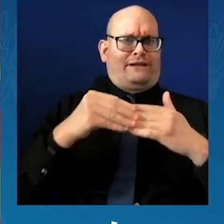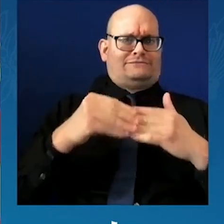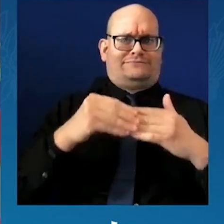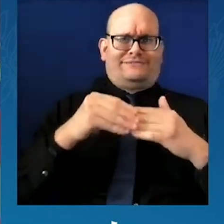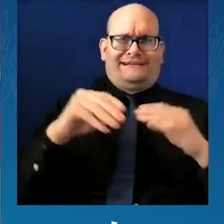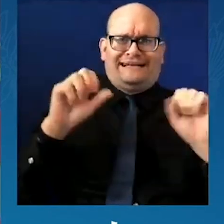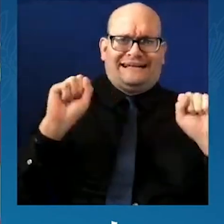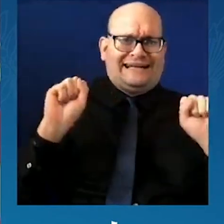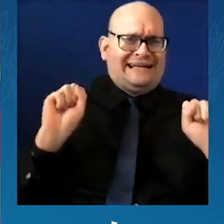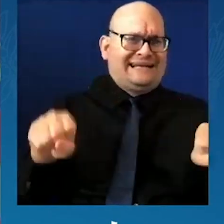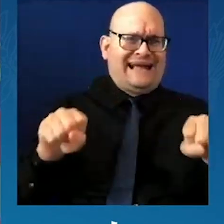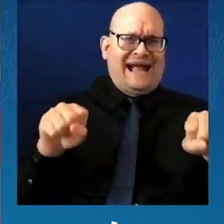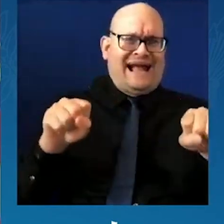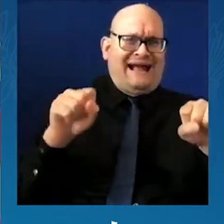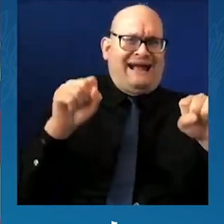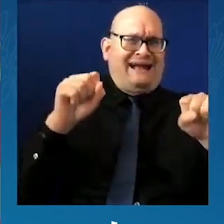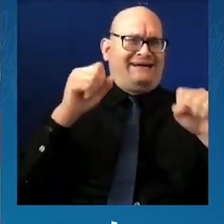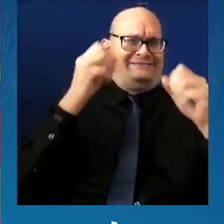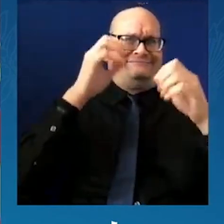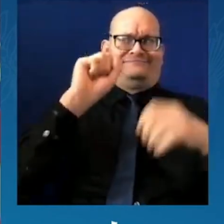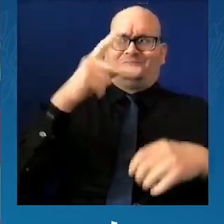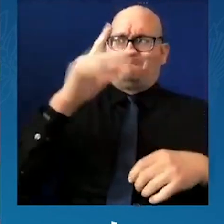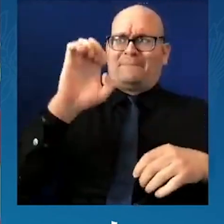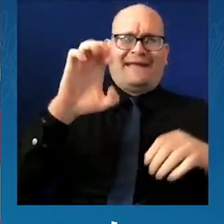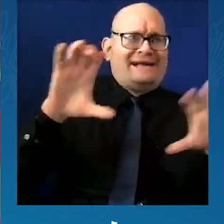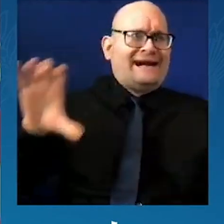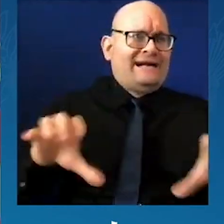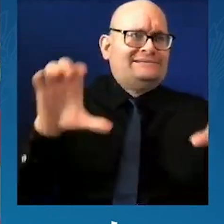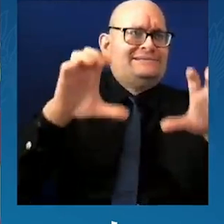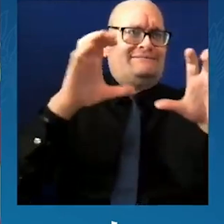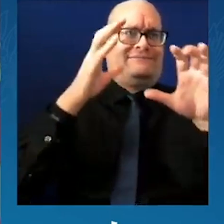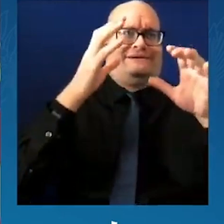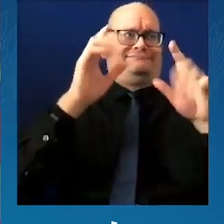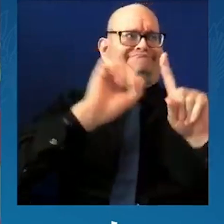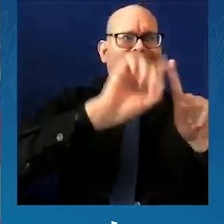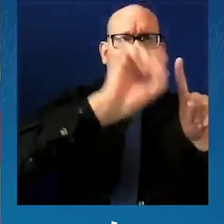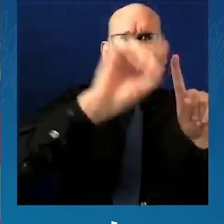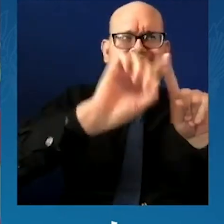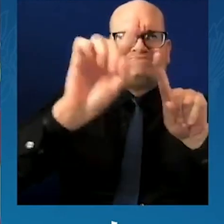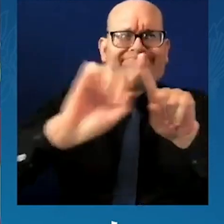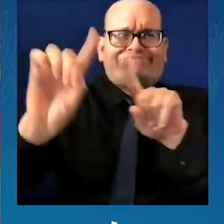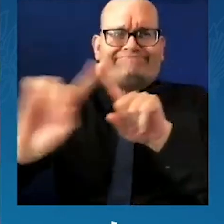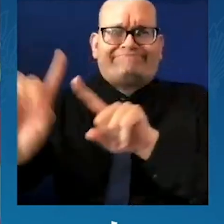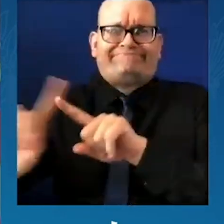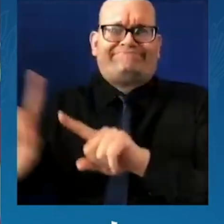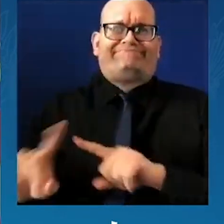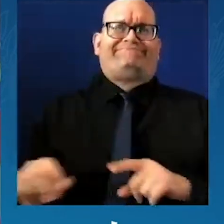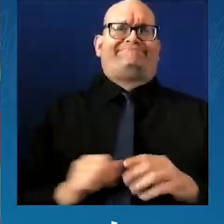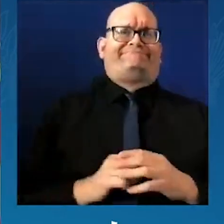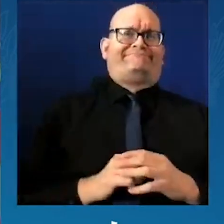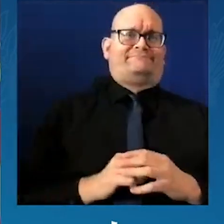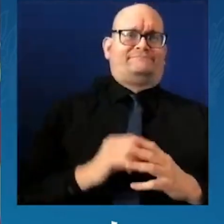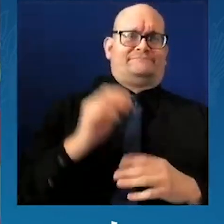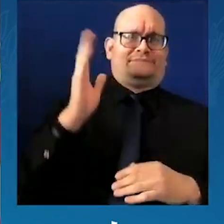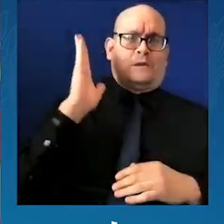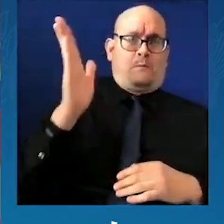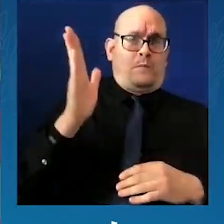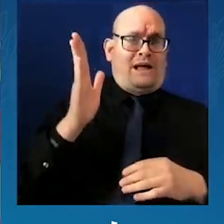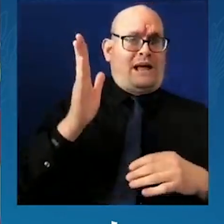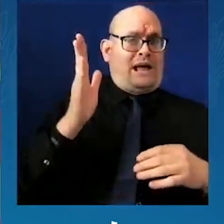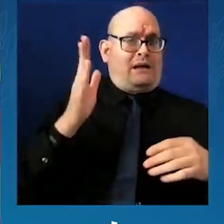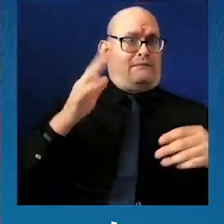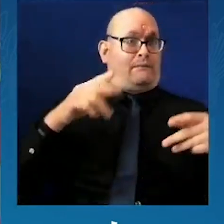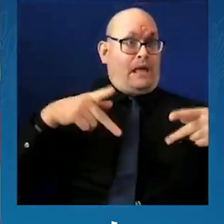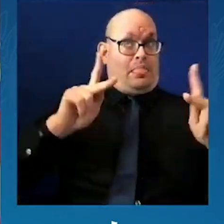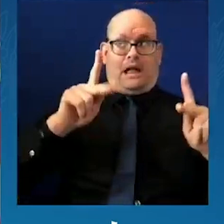been imagined. And they will help ensure that our nation remains a global